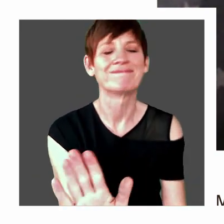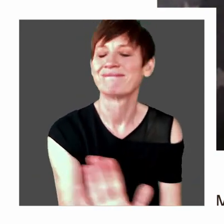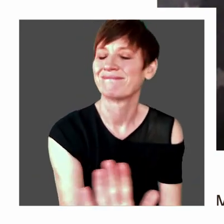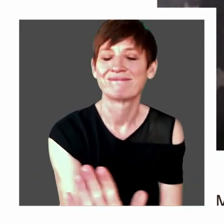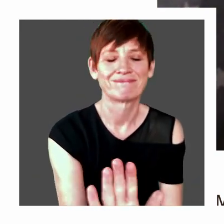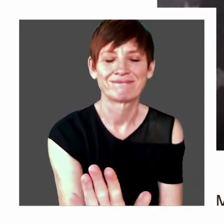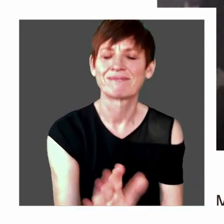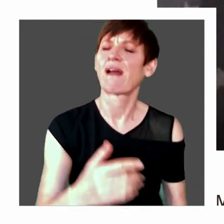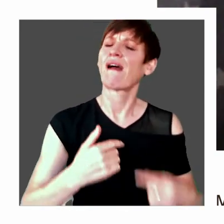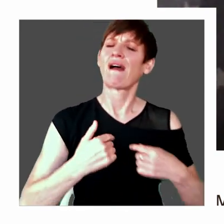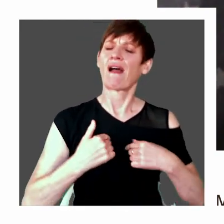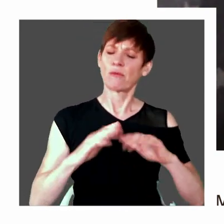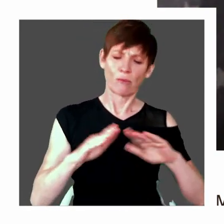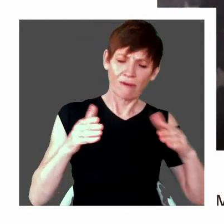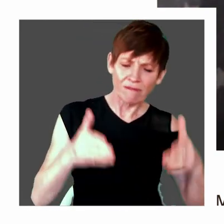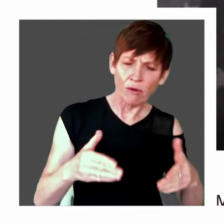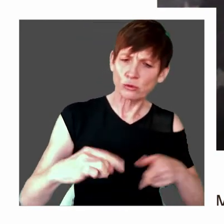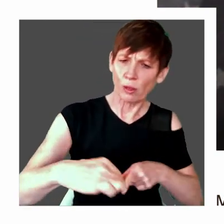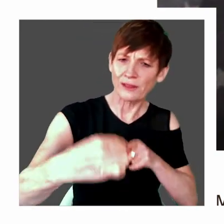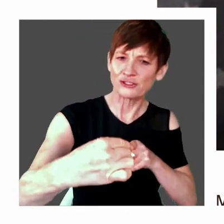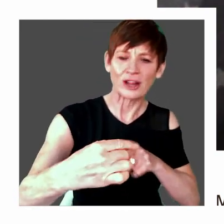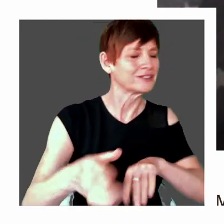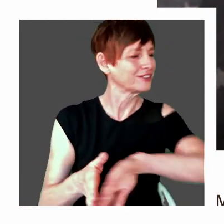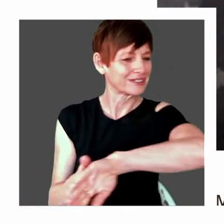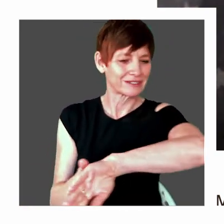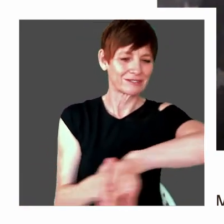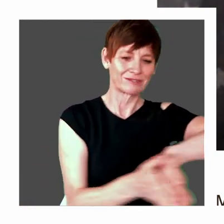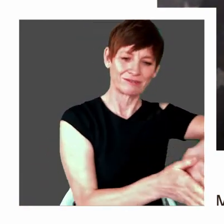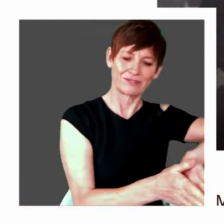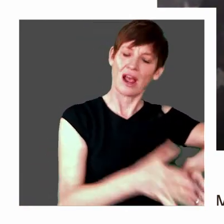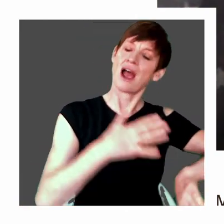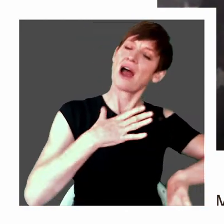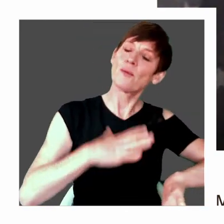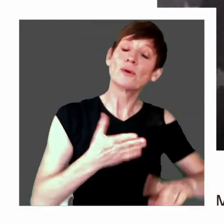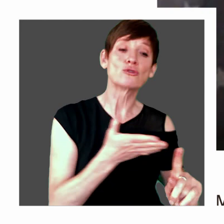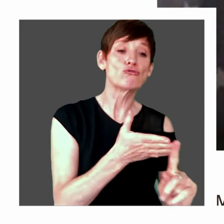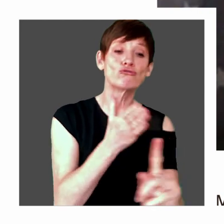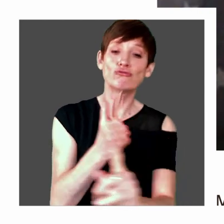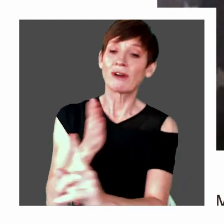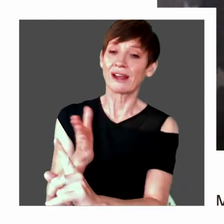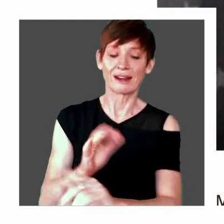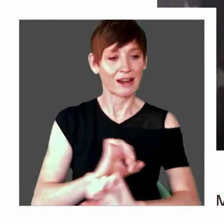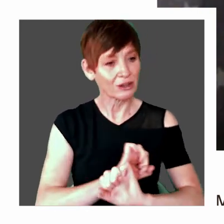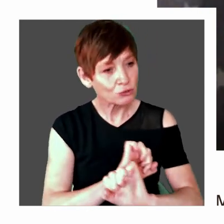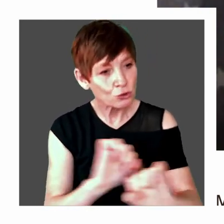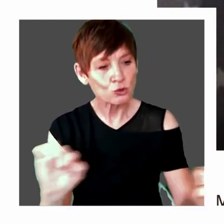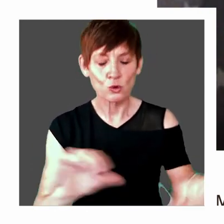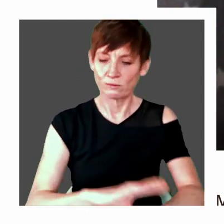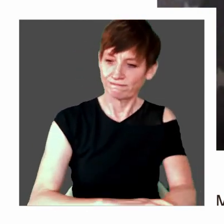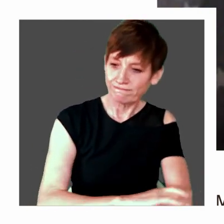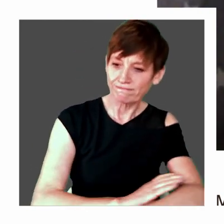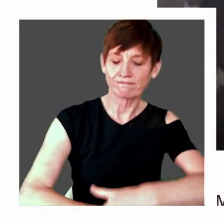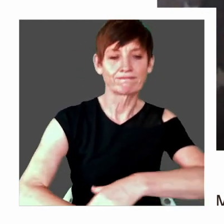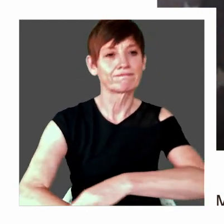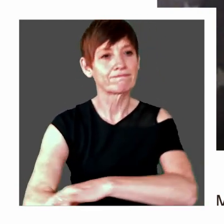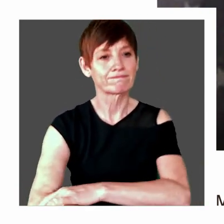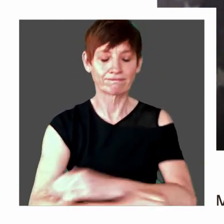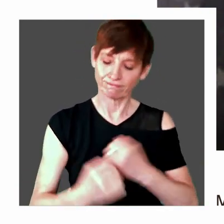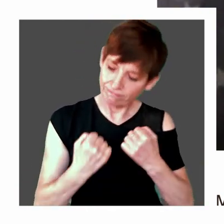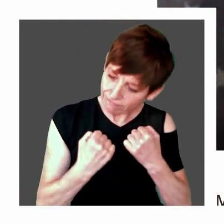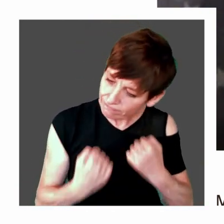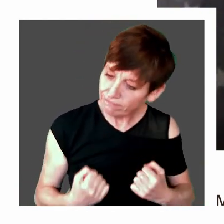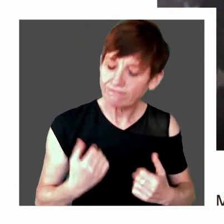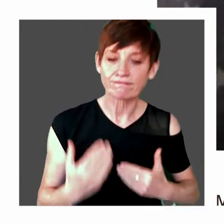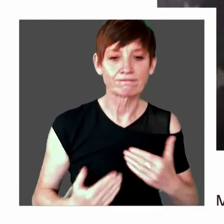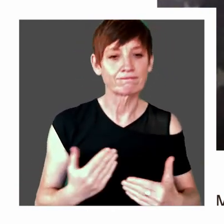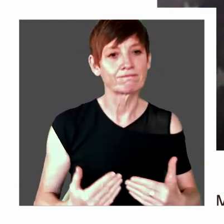challenges you have faced. Rather, I'm here to recognize the tenacity and imagination that you have shown to ensure that you can be proud of the